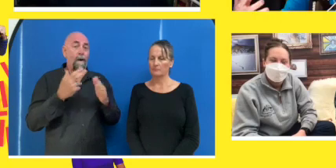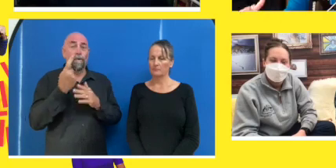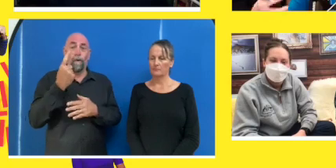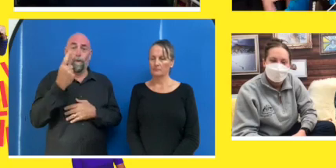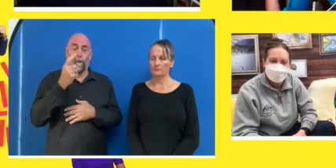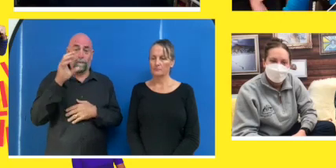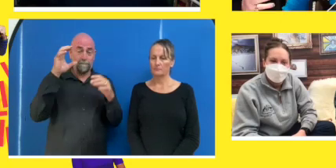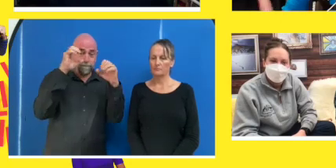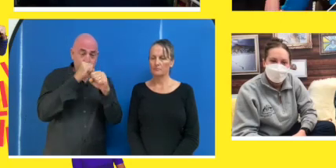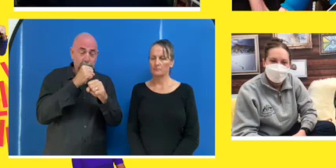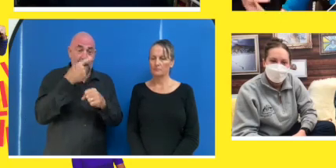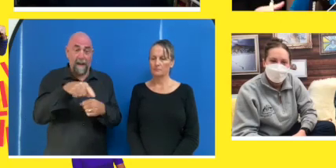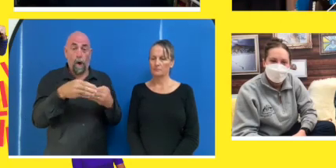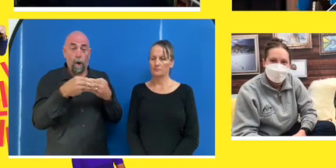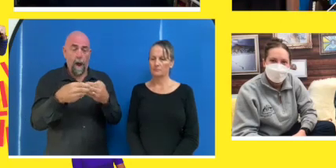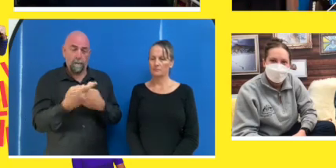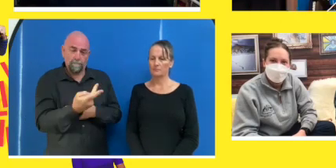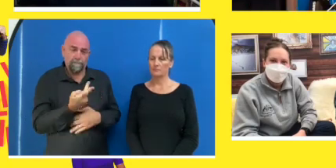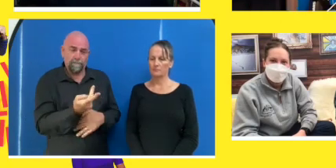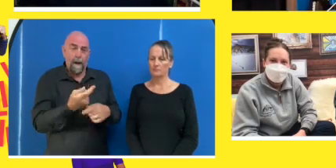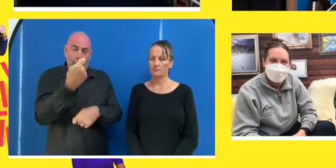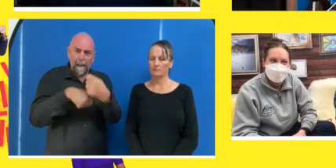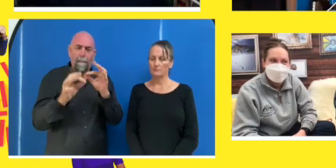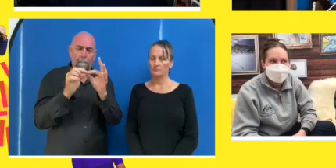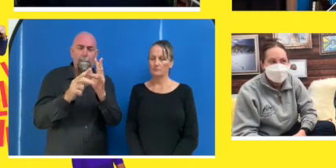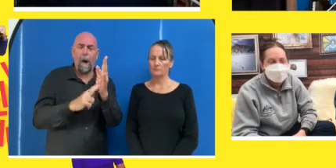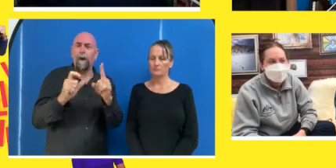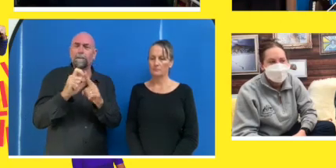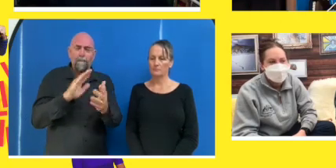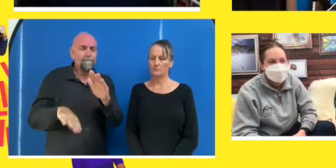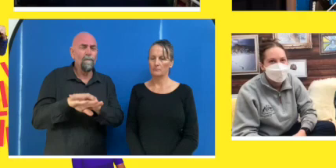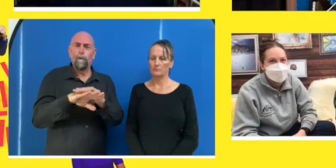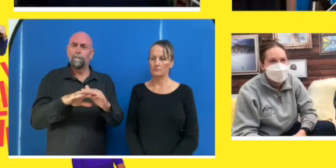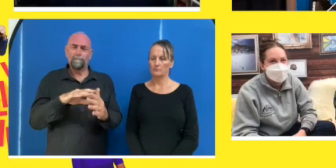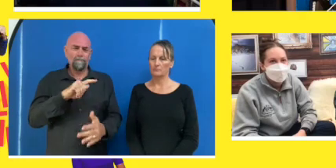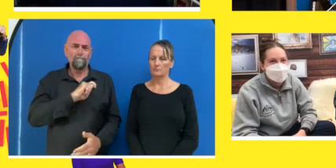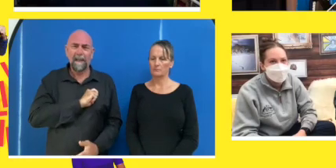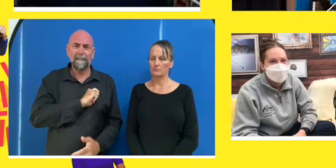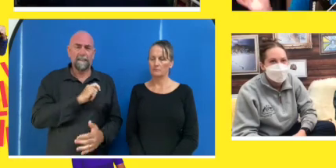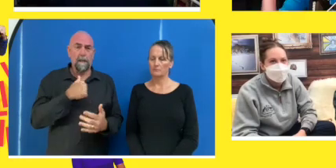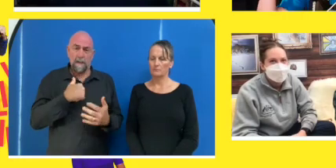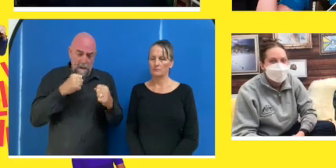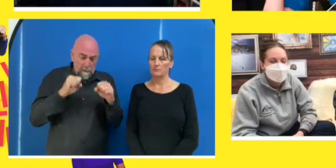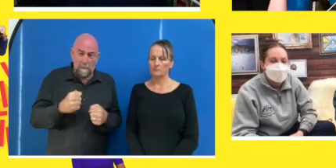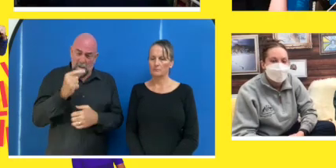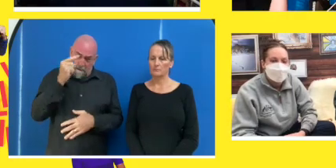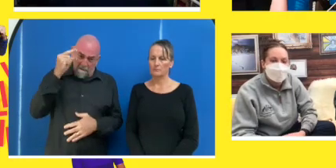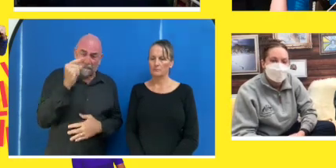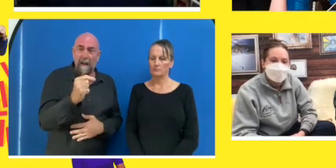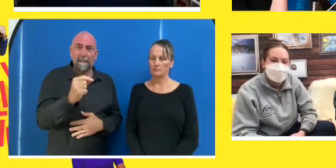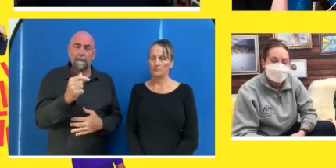that take to really be able to speak each other's language? Well, it can take a really long time for a vision